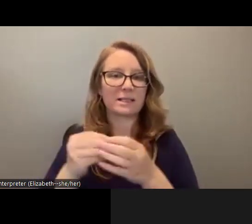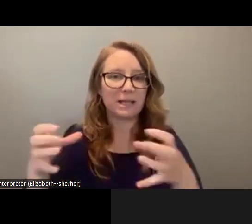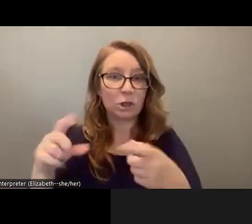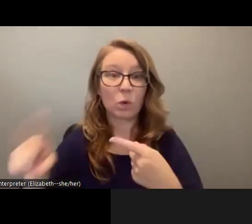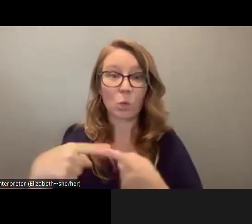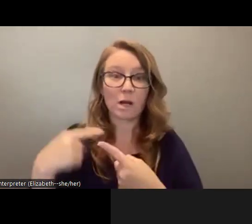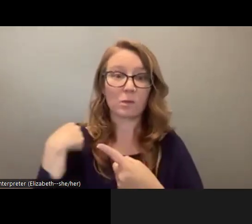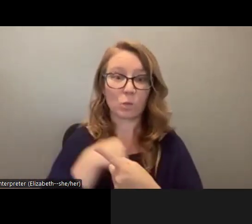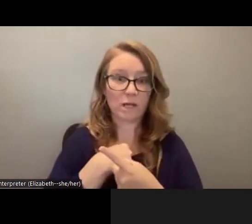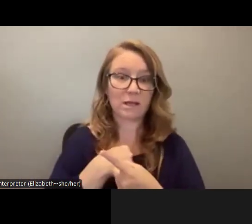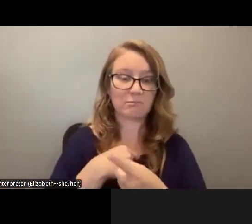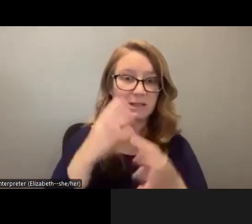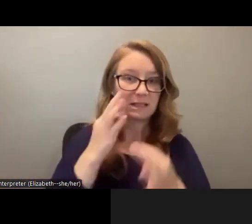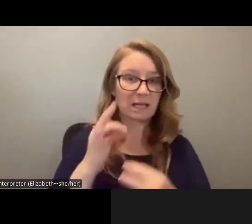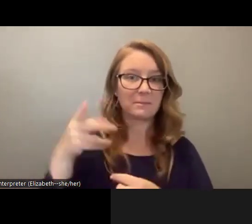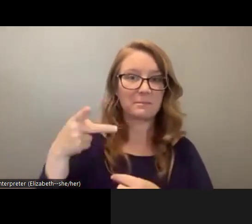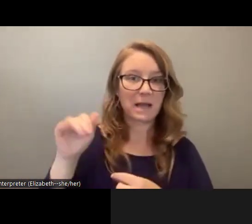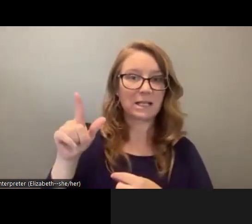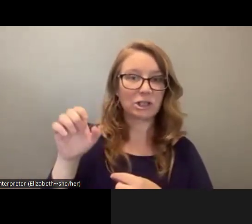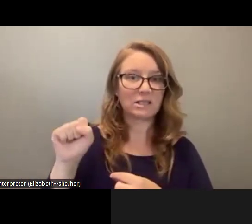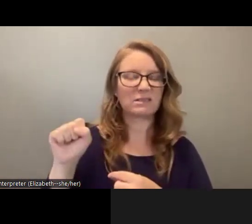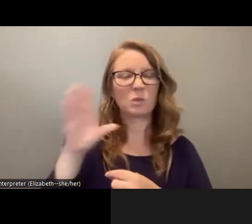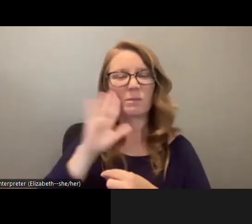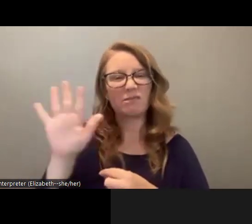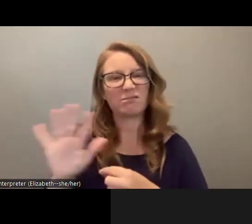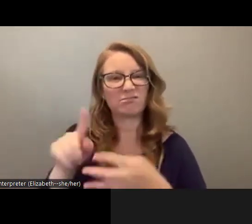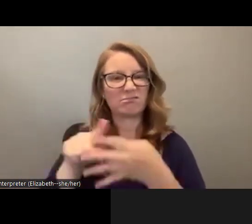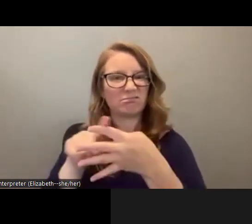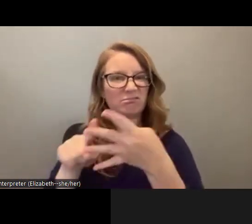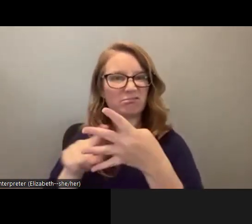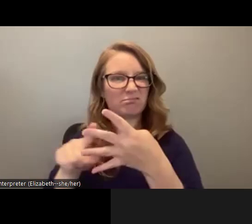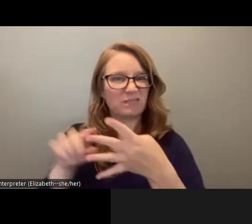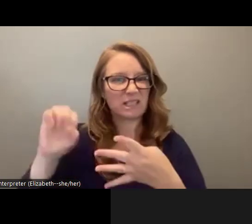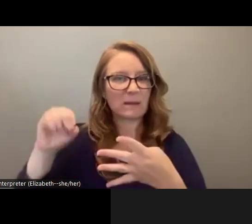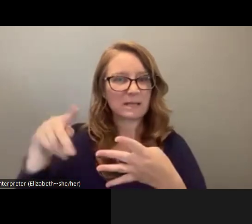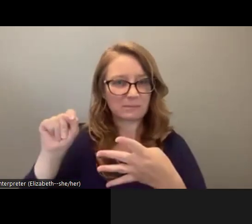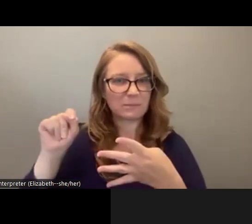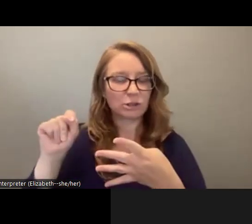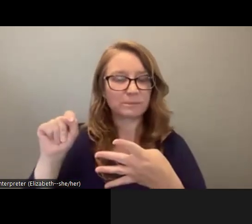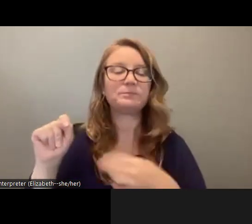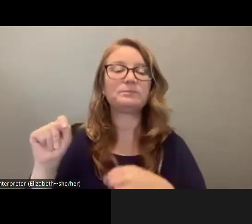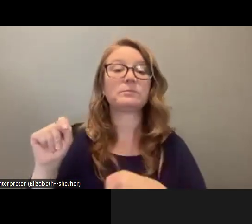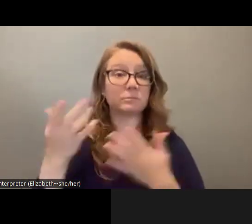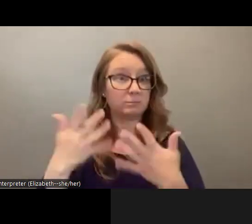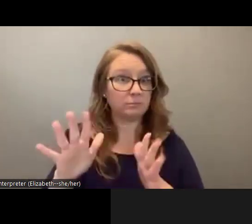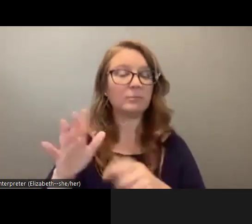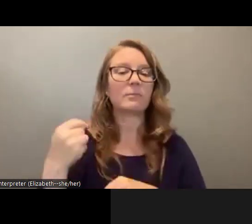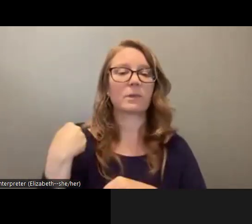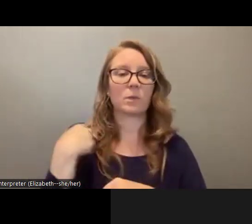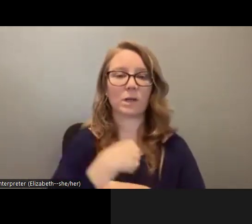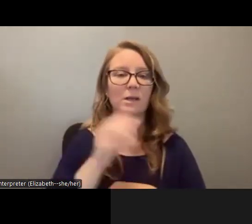decision packages, which will be right around the first couple of weeks of September. They will